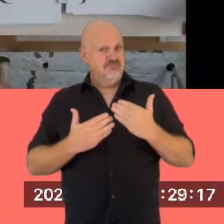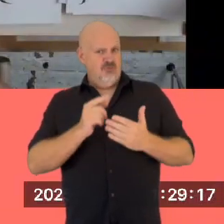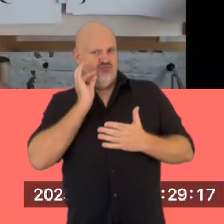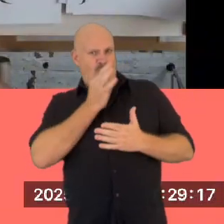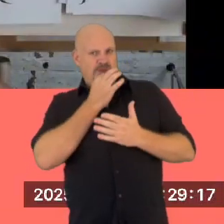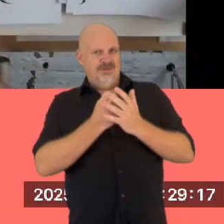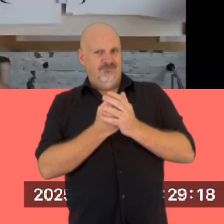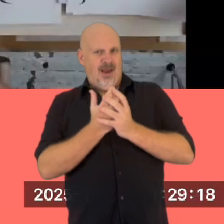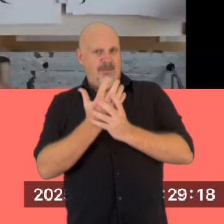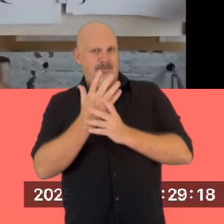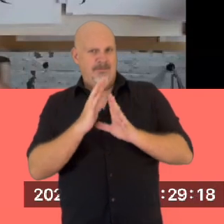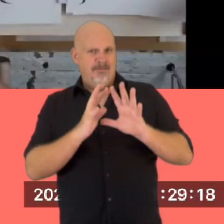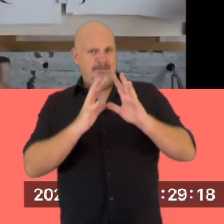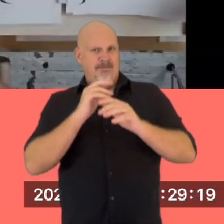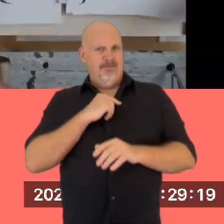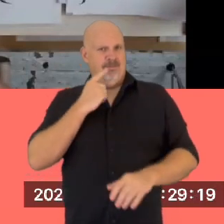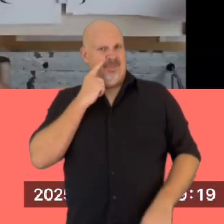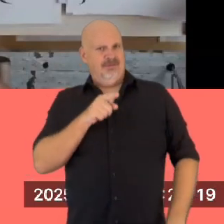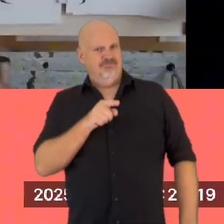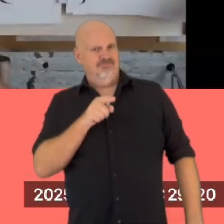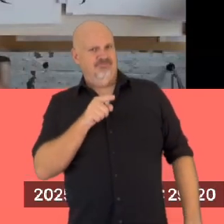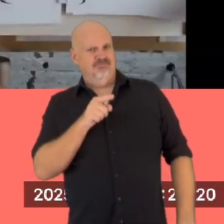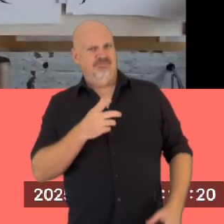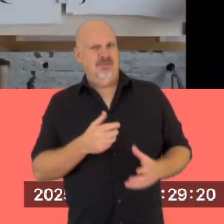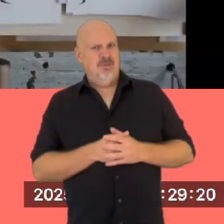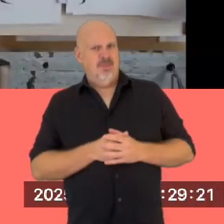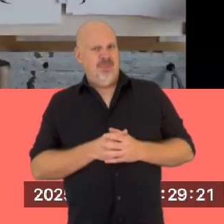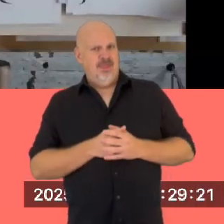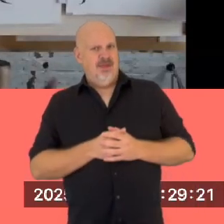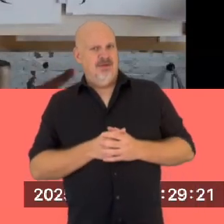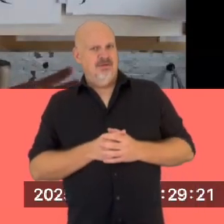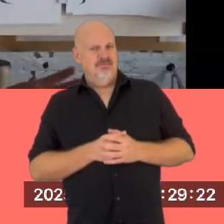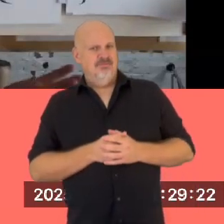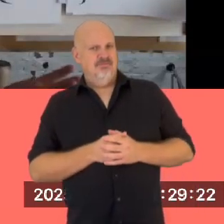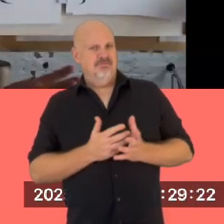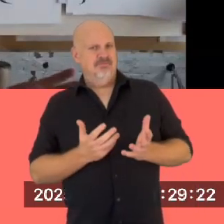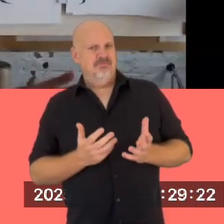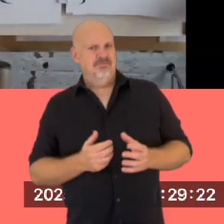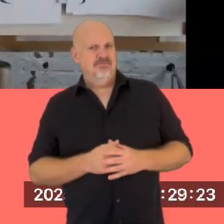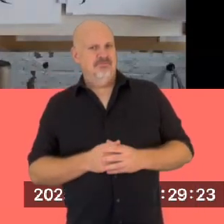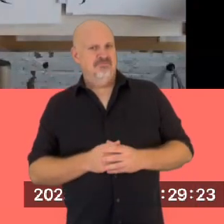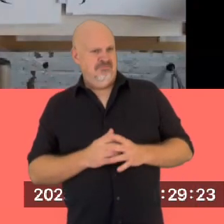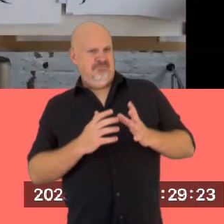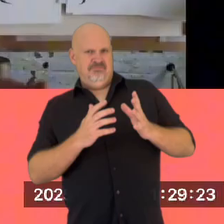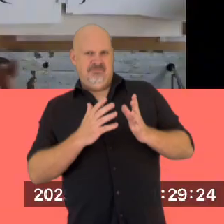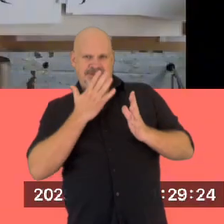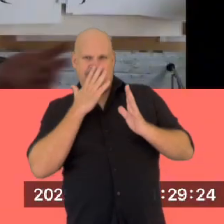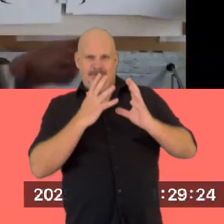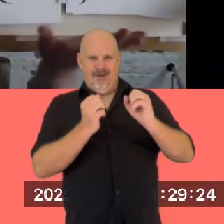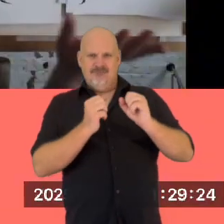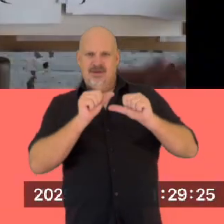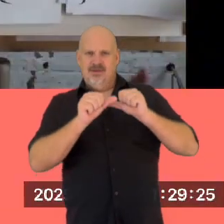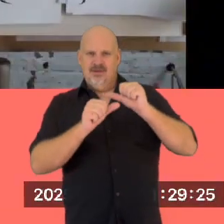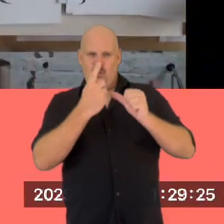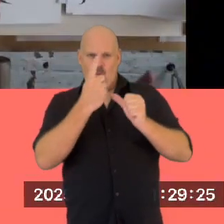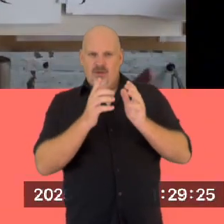on the rose development, and I think that I've got a few here that are drying. They all seem to